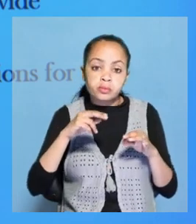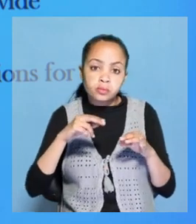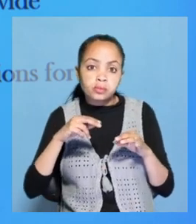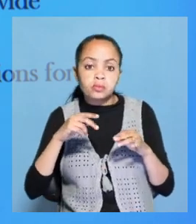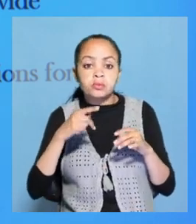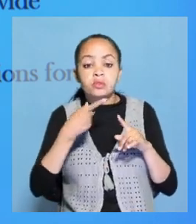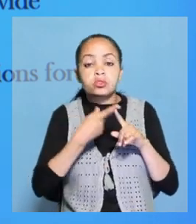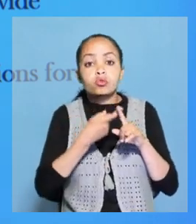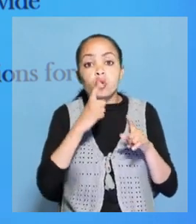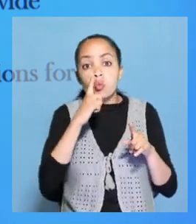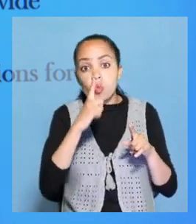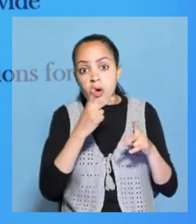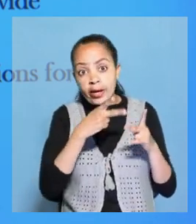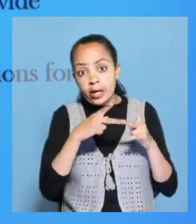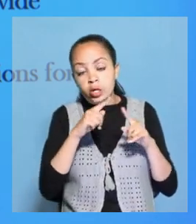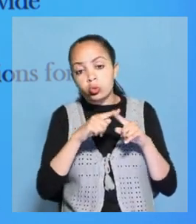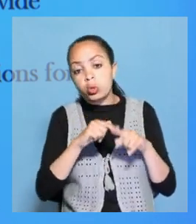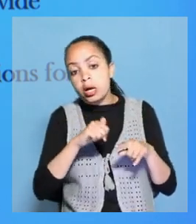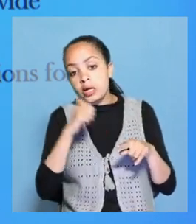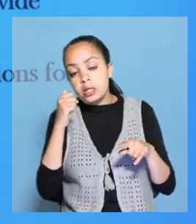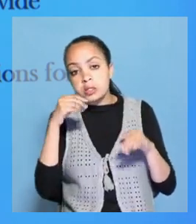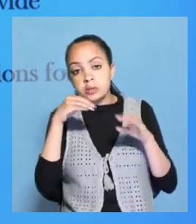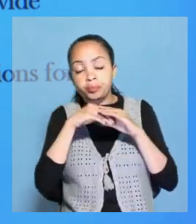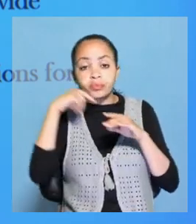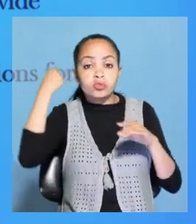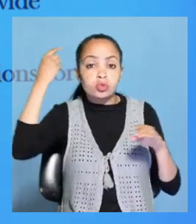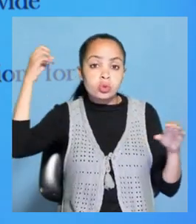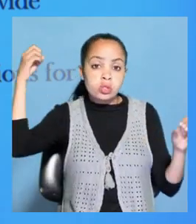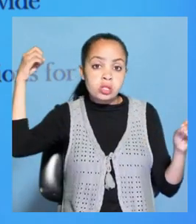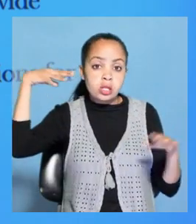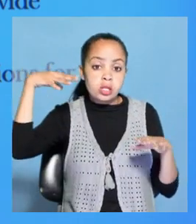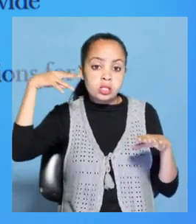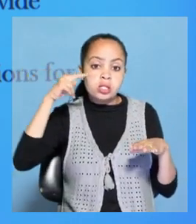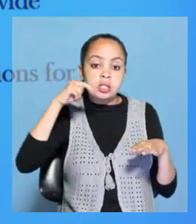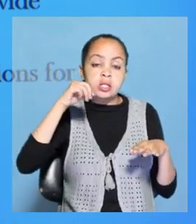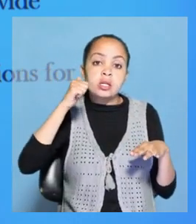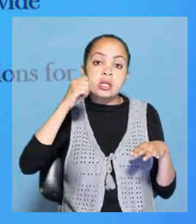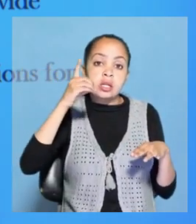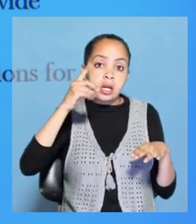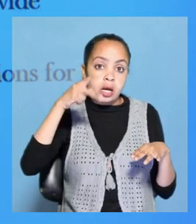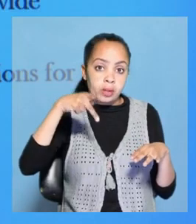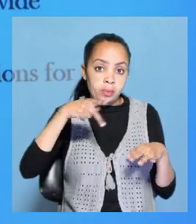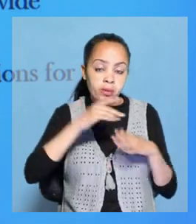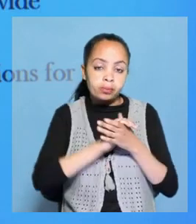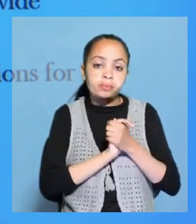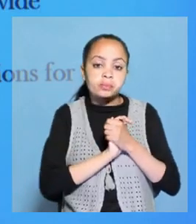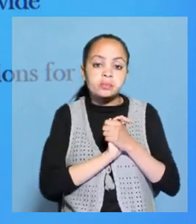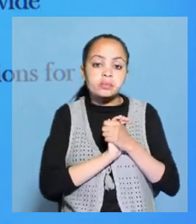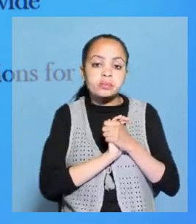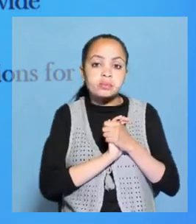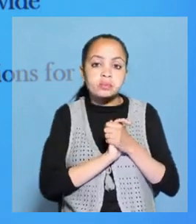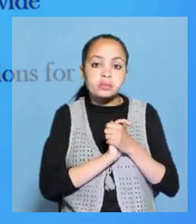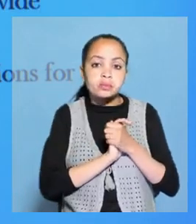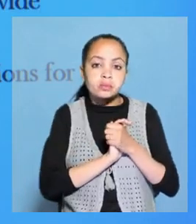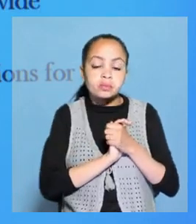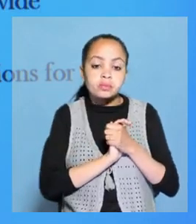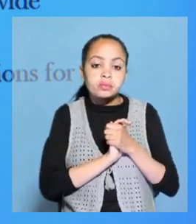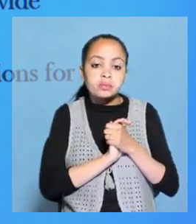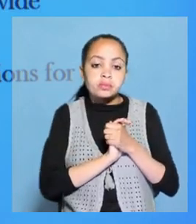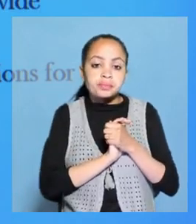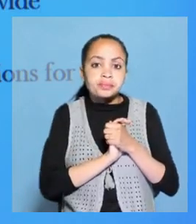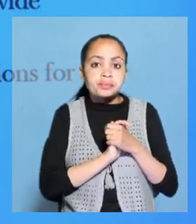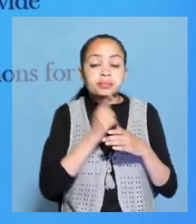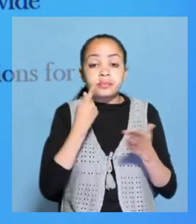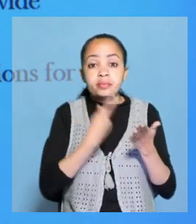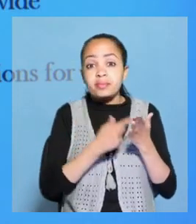transfer from one carrier to another in photosynthesis, which is NADP here. Well done. So,